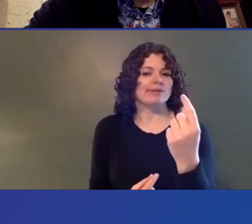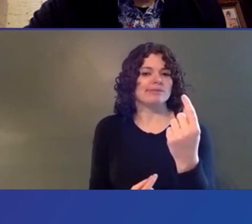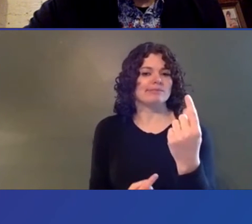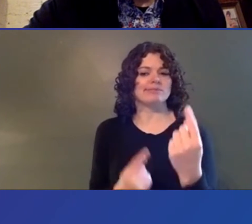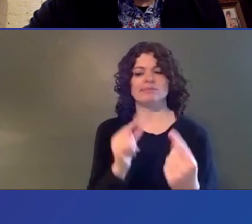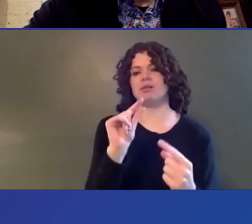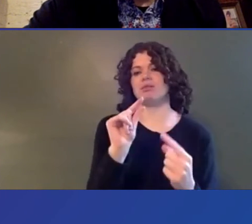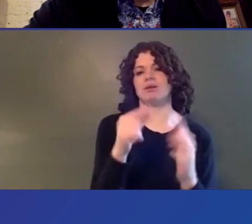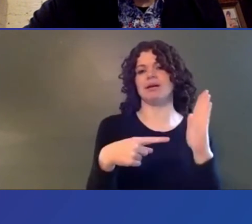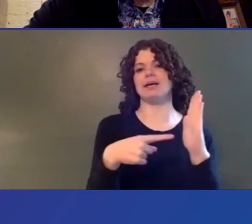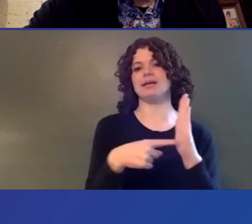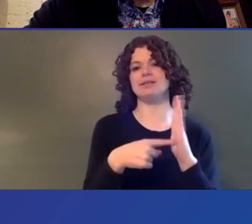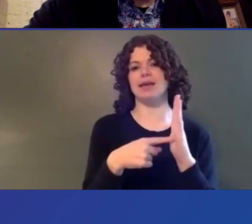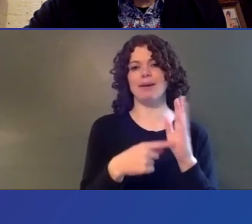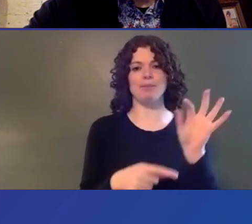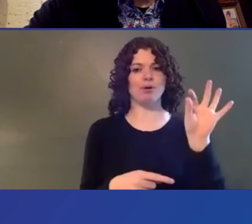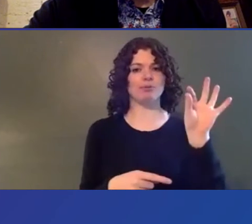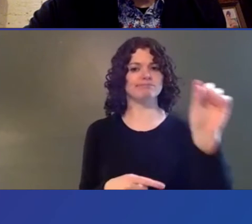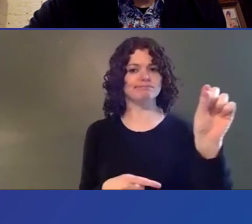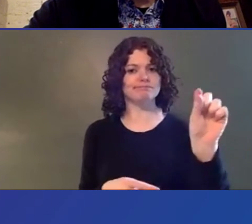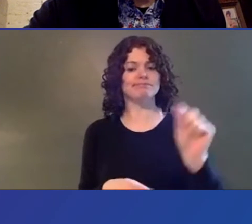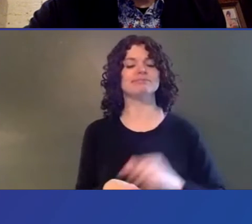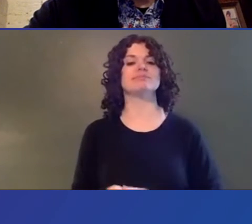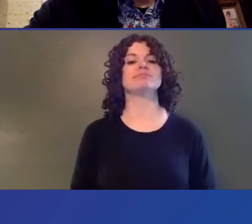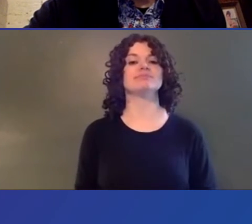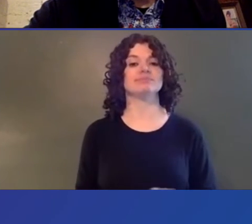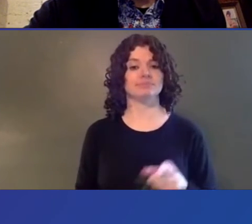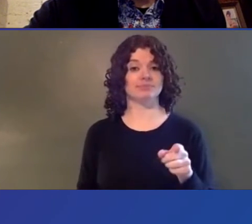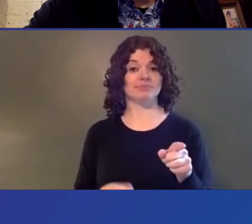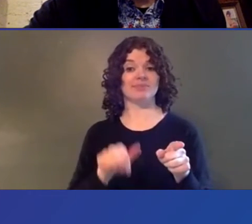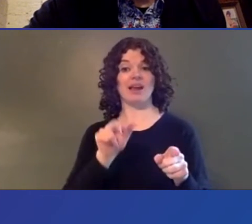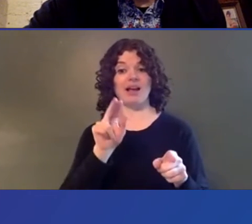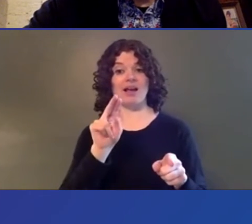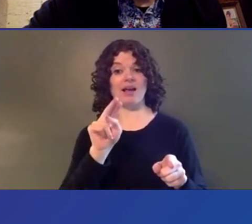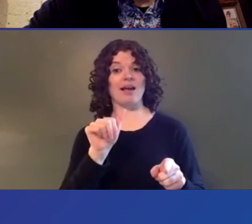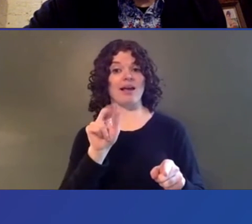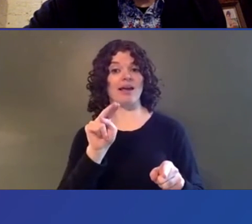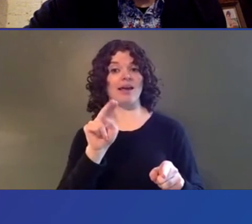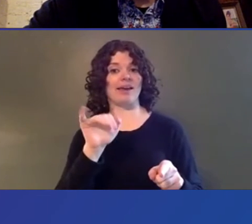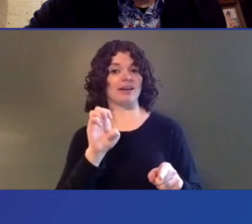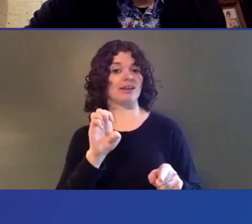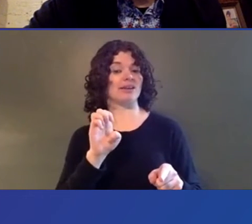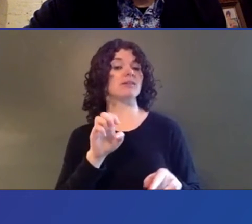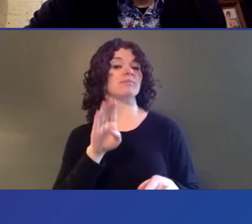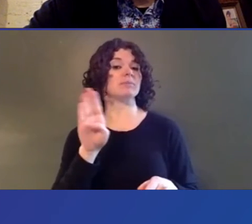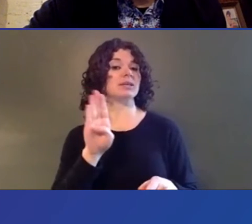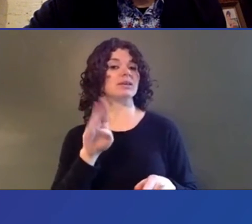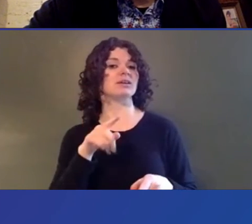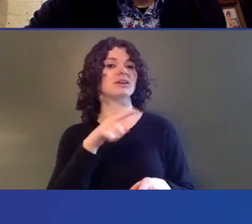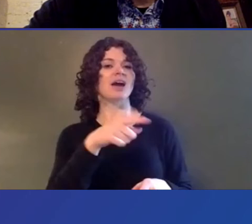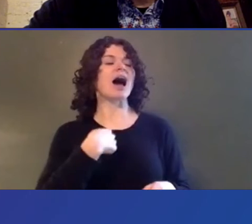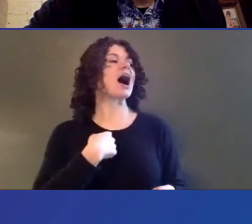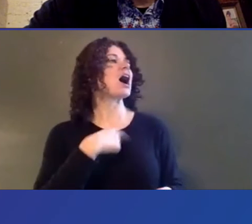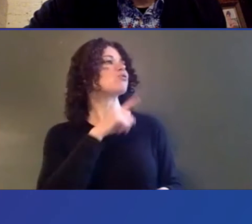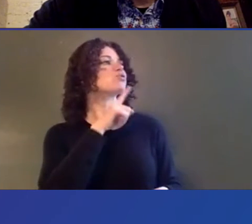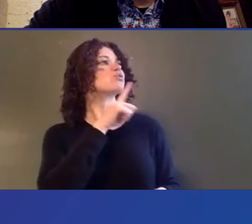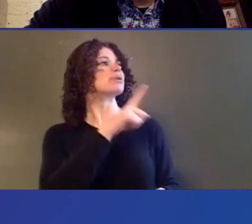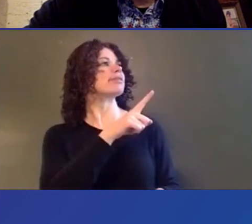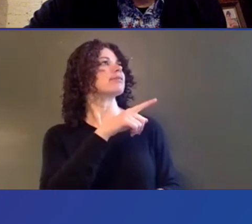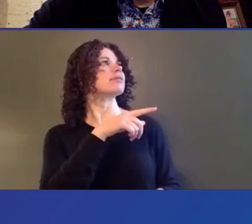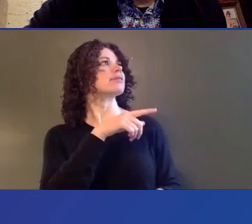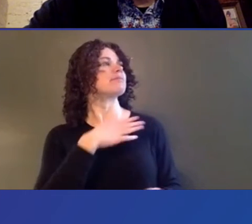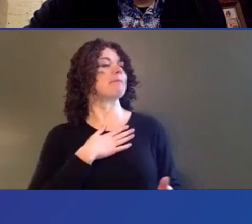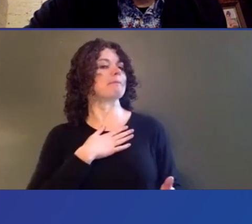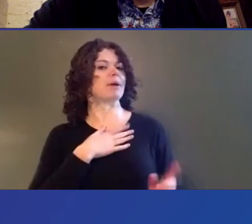like different. I mean, absolutely, but I was more referring to the framing of